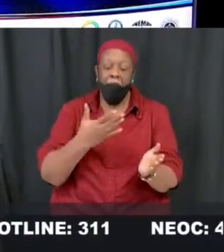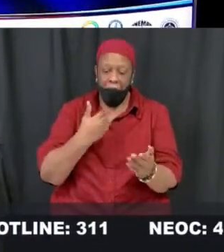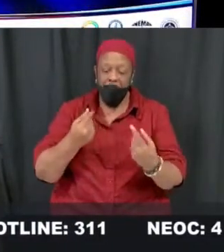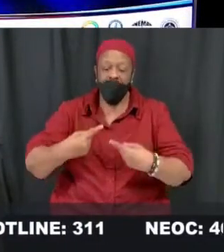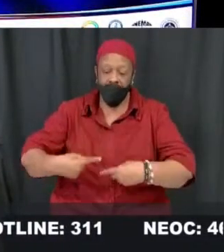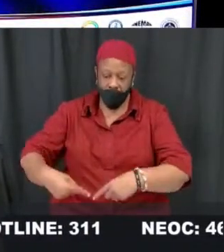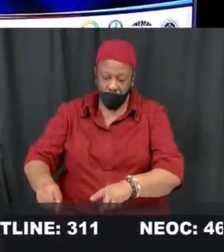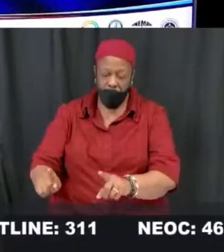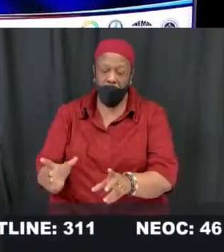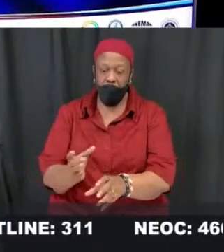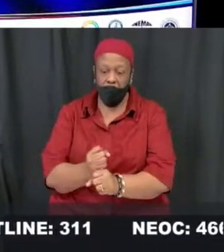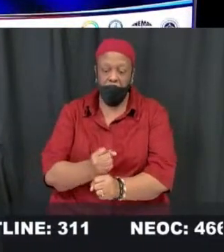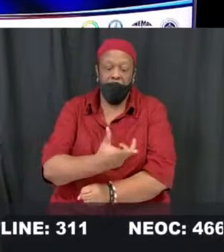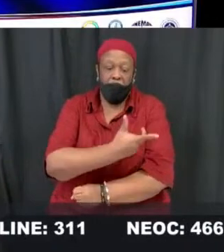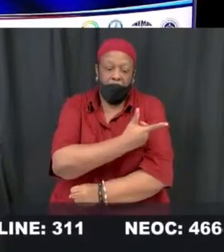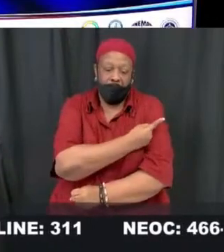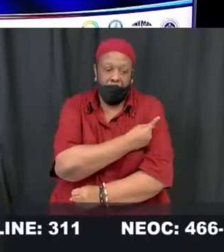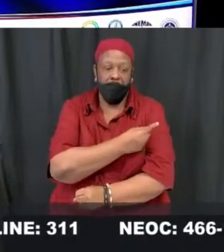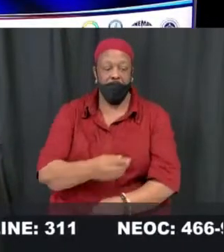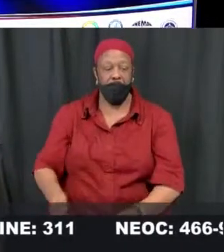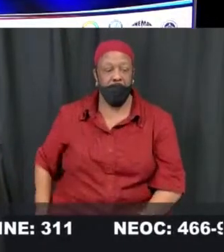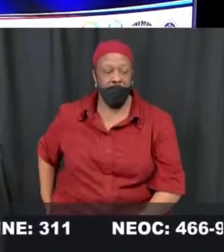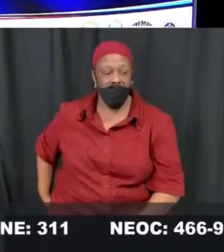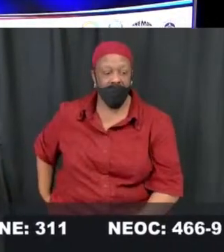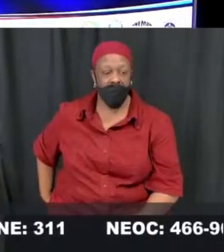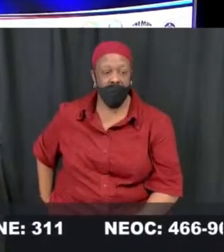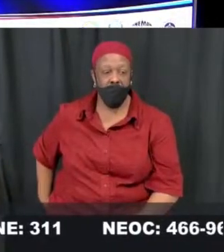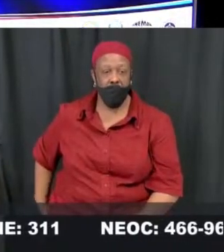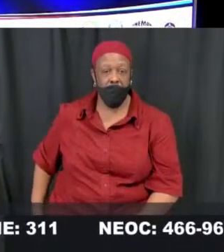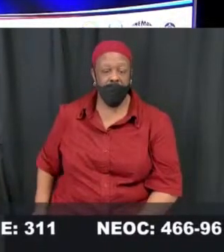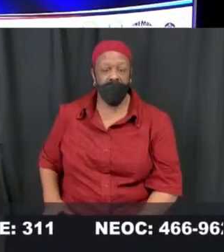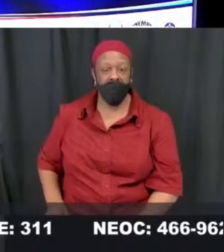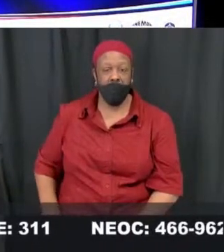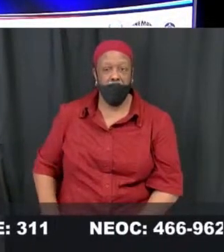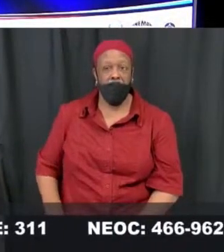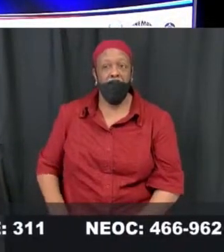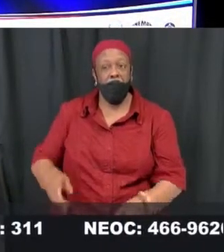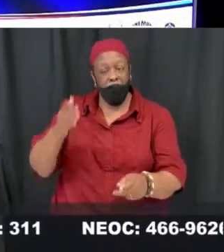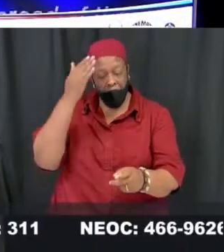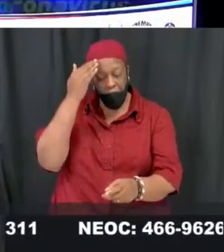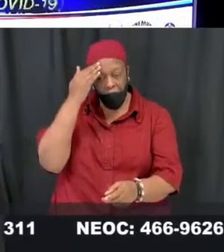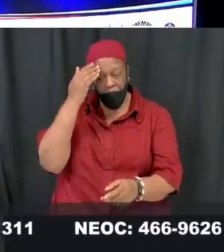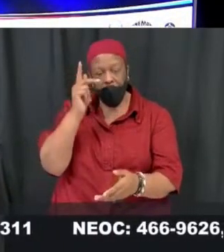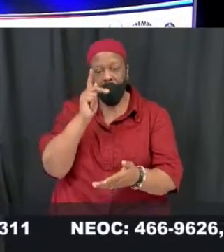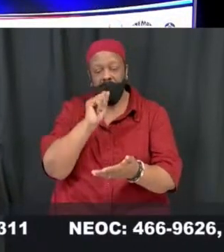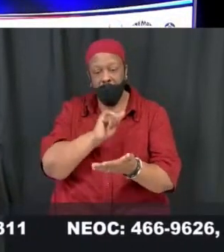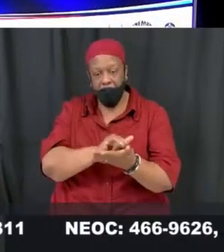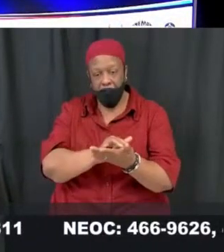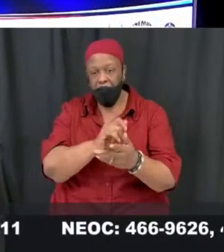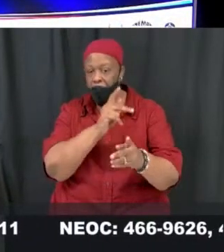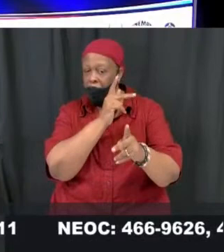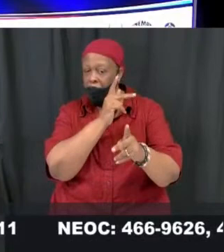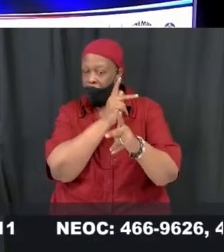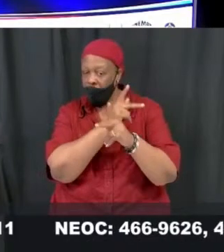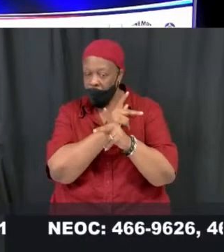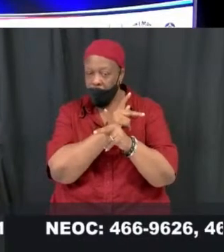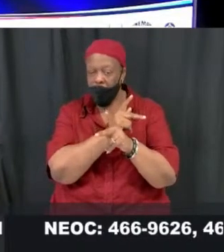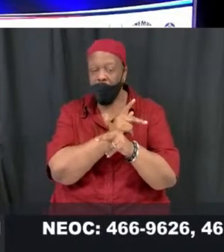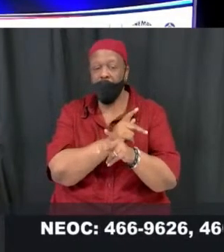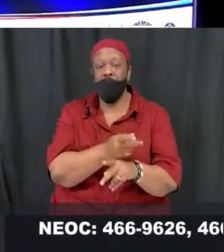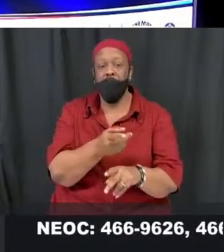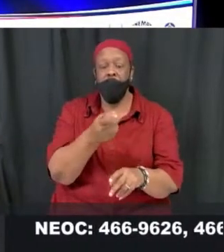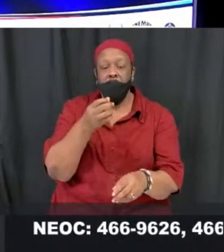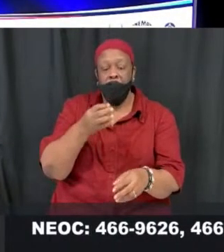knowing that the vaccine gives them, 1, a 63 to 83% protection from catching COVID, even if